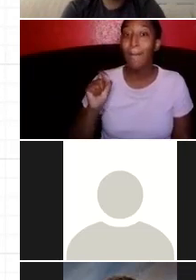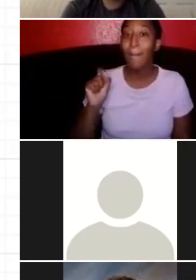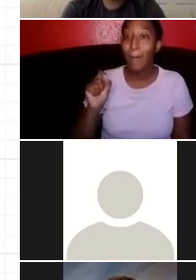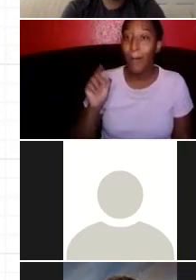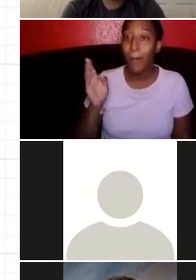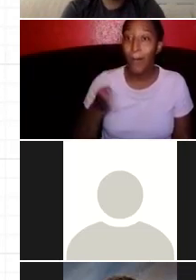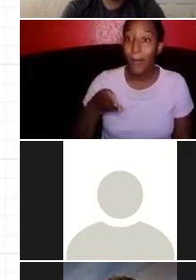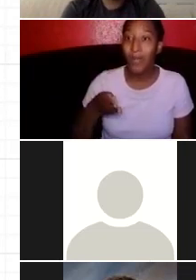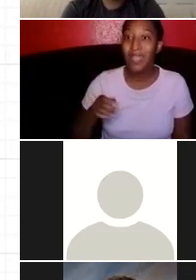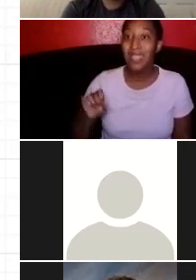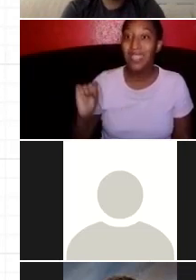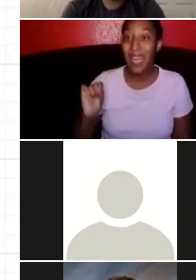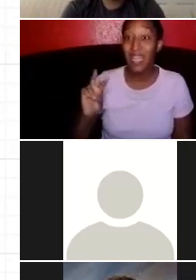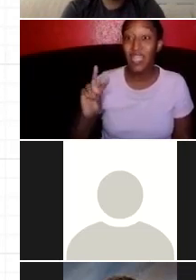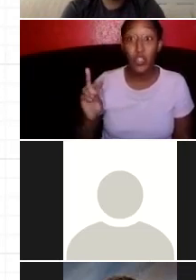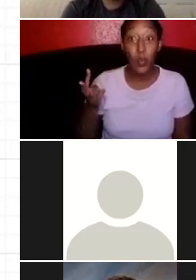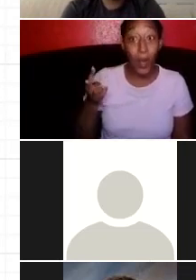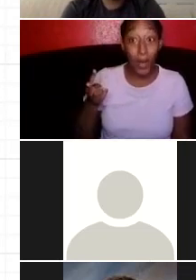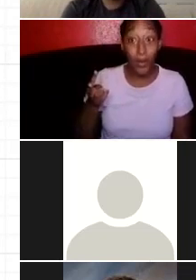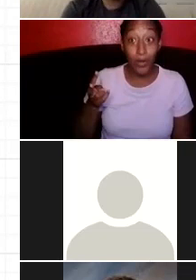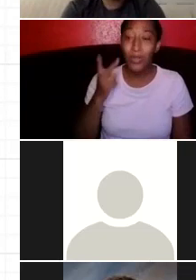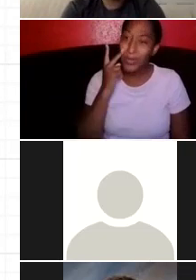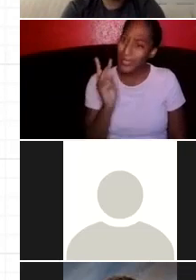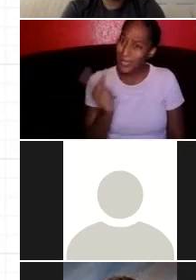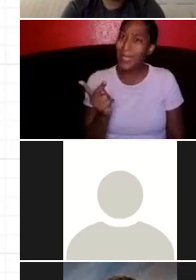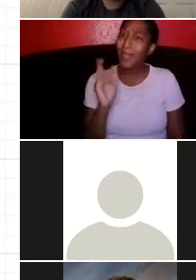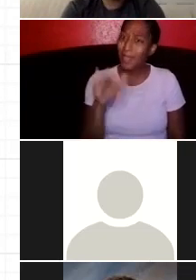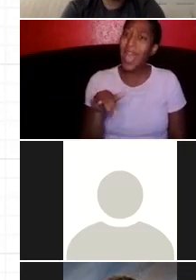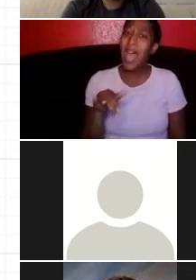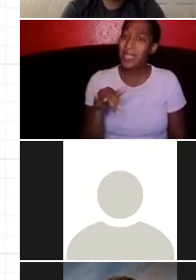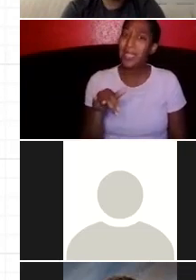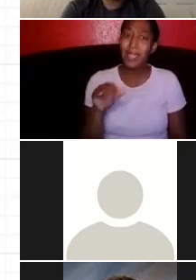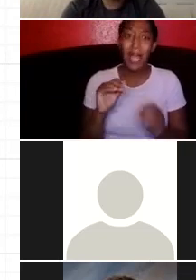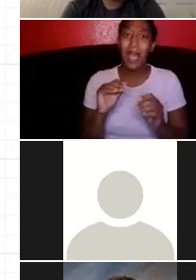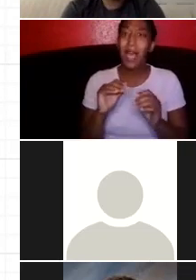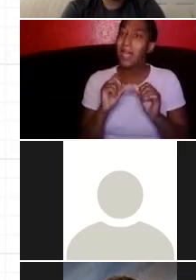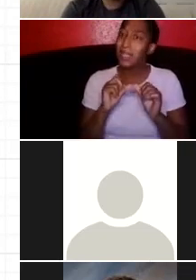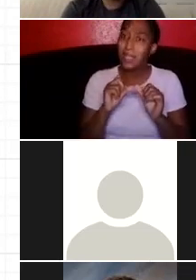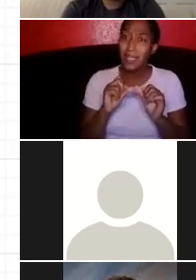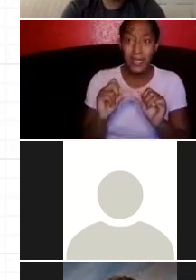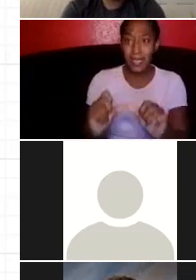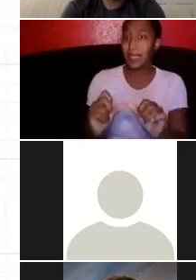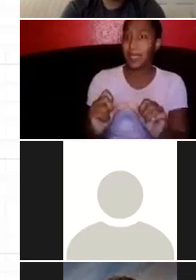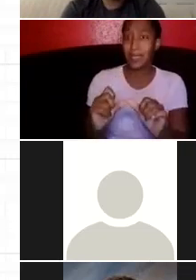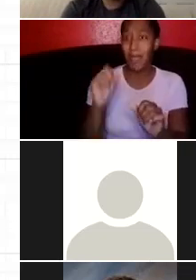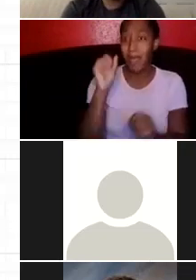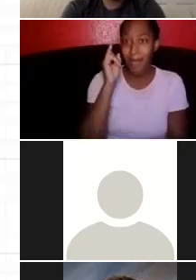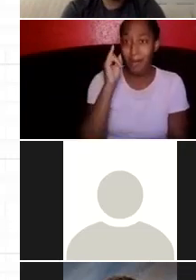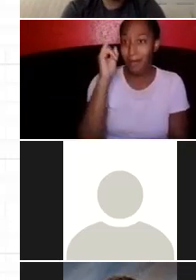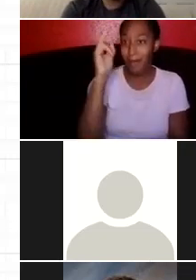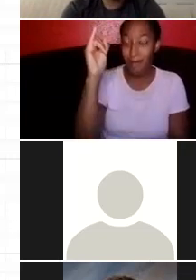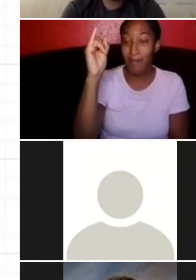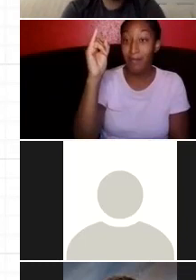So you see here that is very much consistent with the idea that an